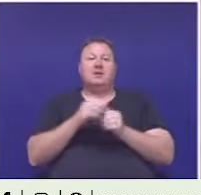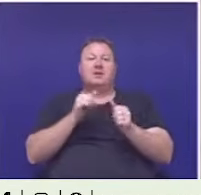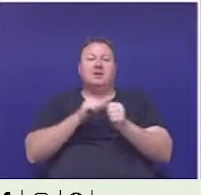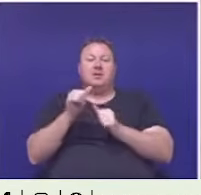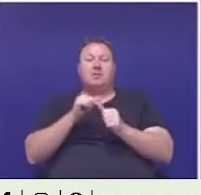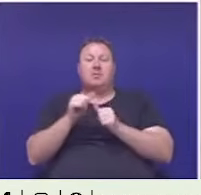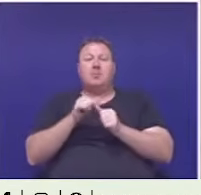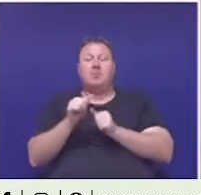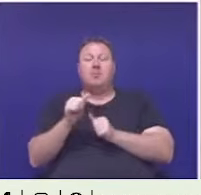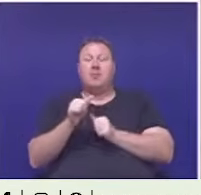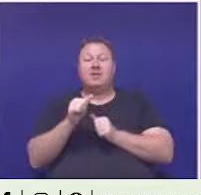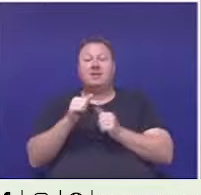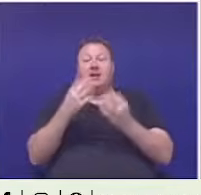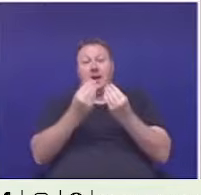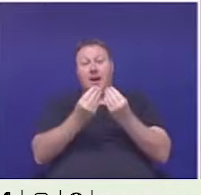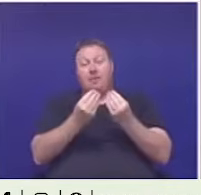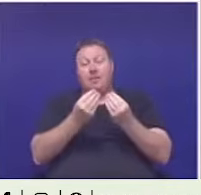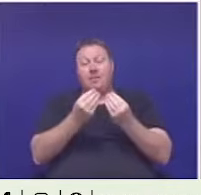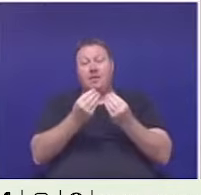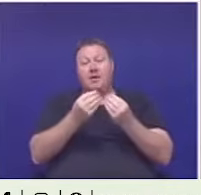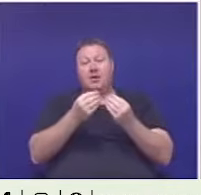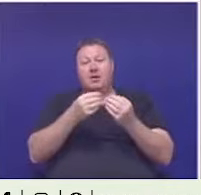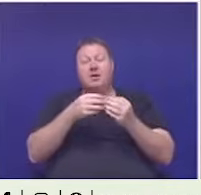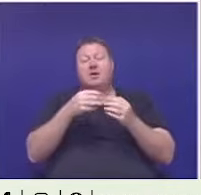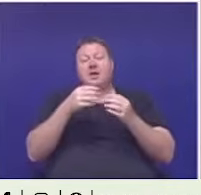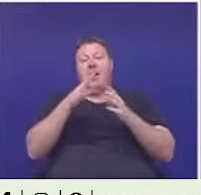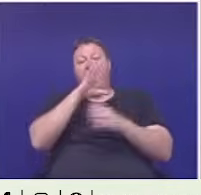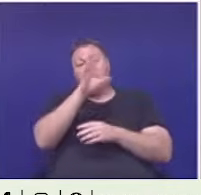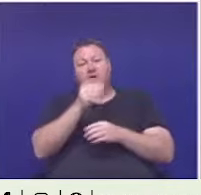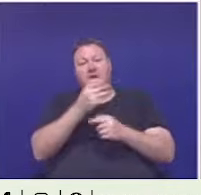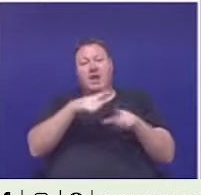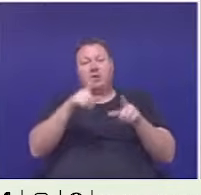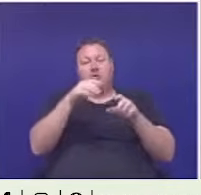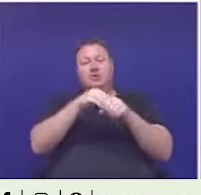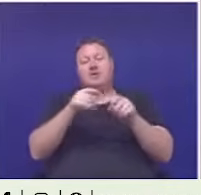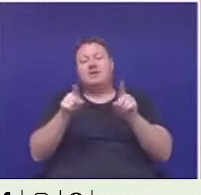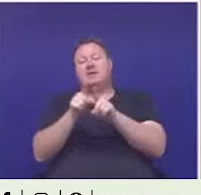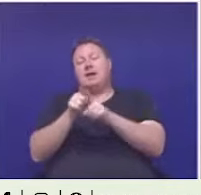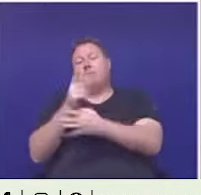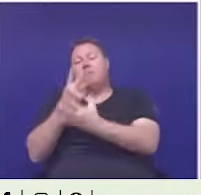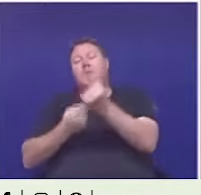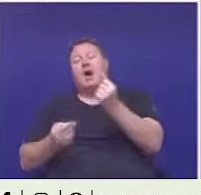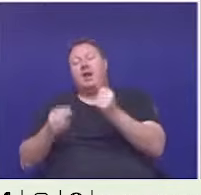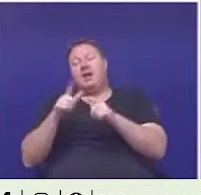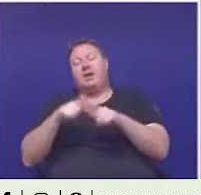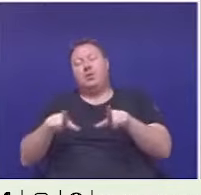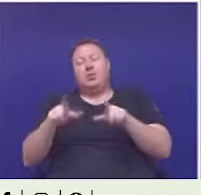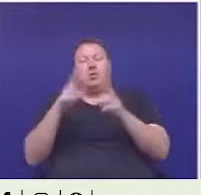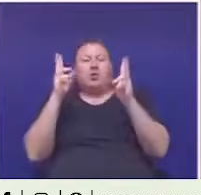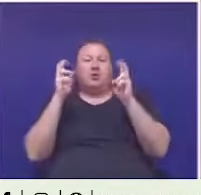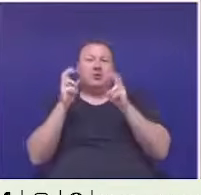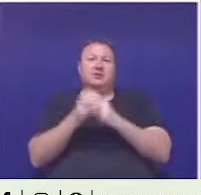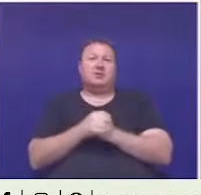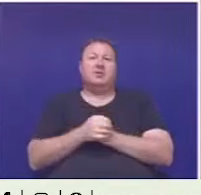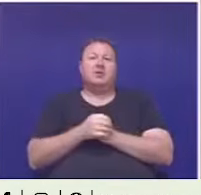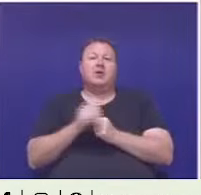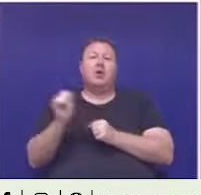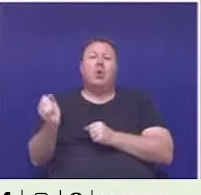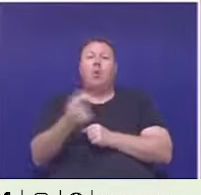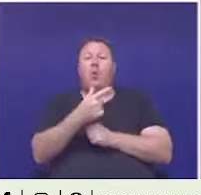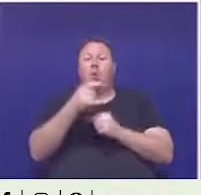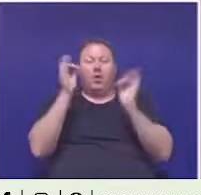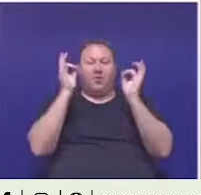in African languages and bilingual contexts, improving access to quality reading material in all official